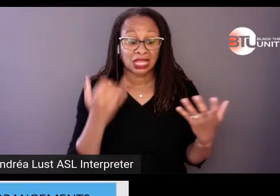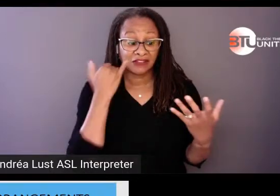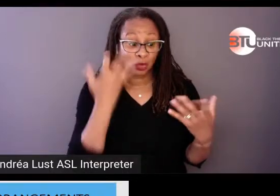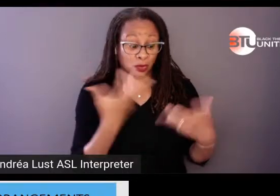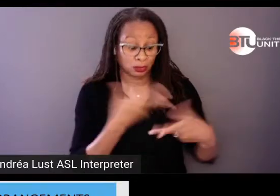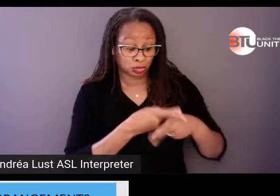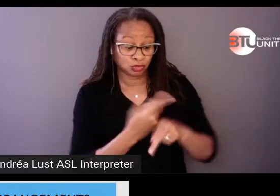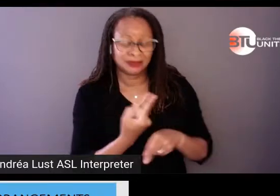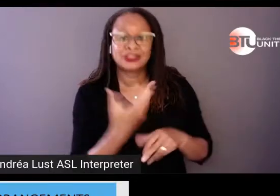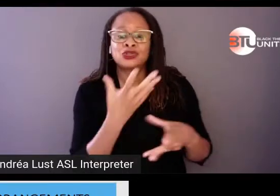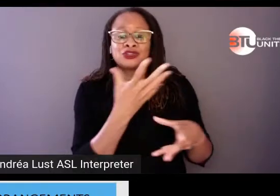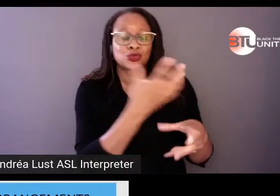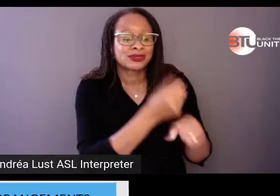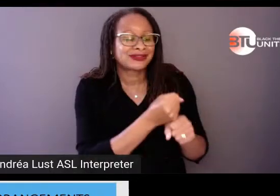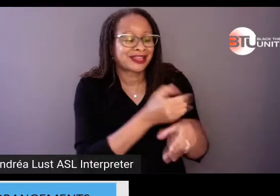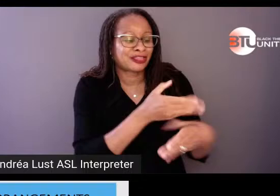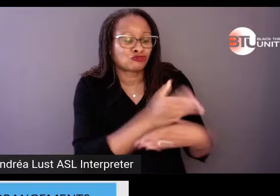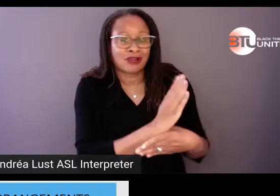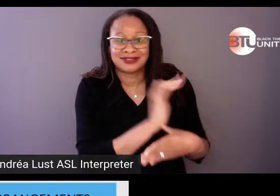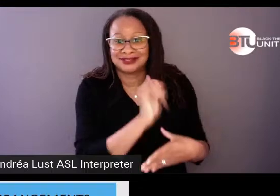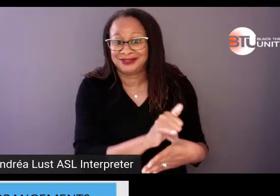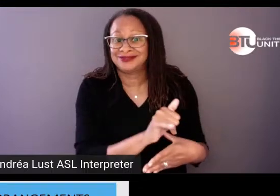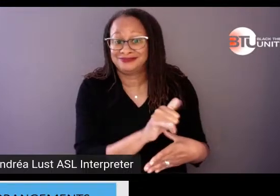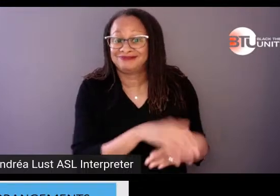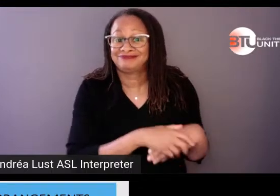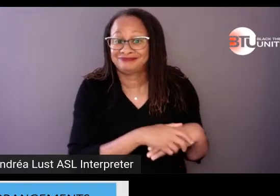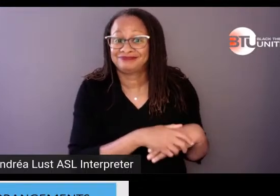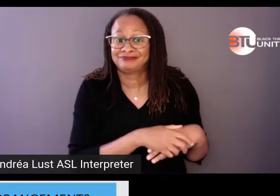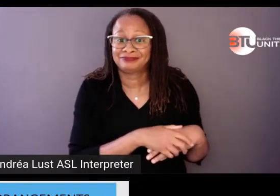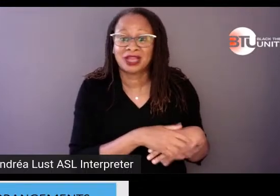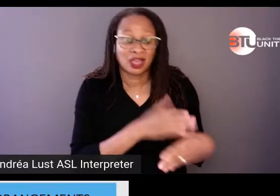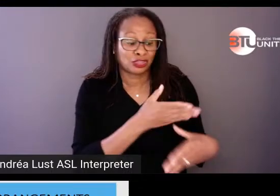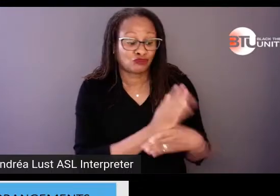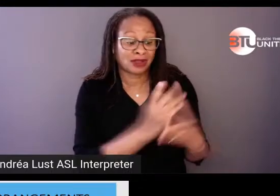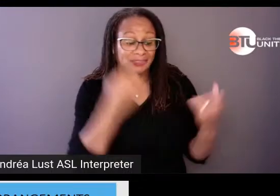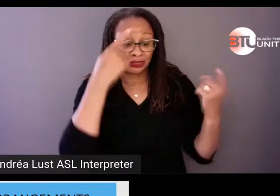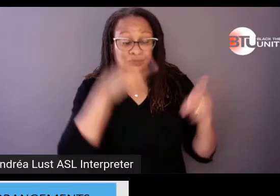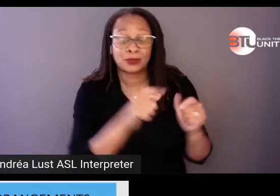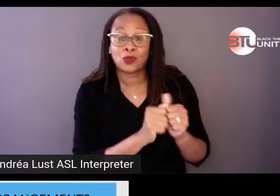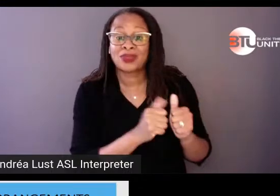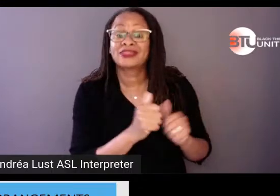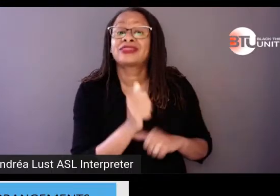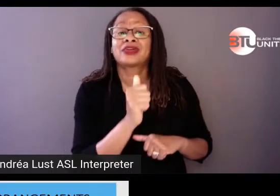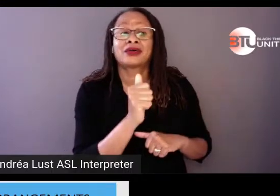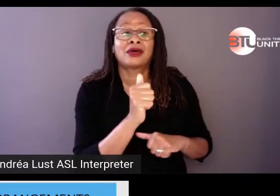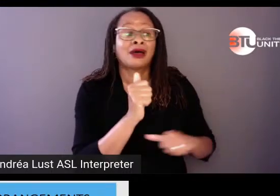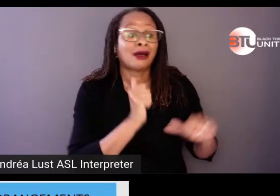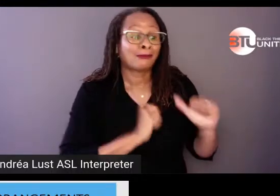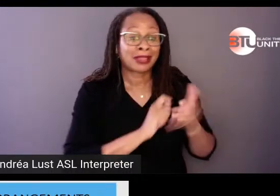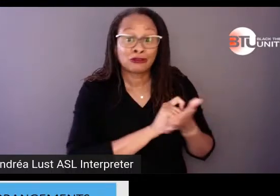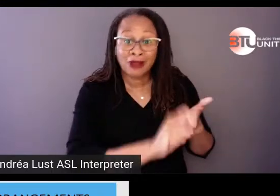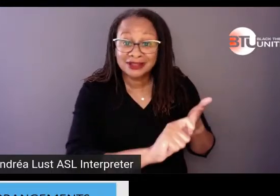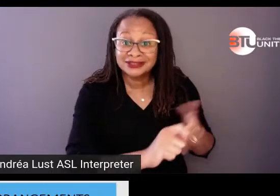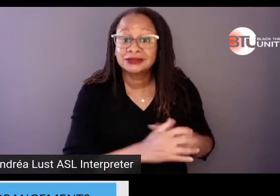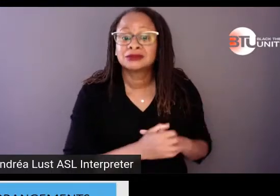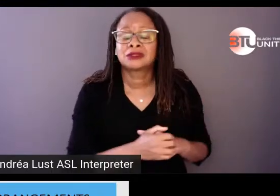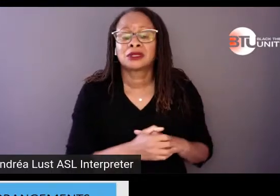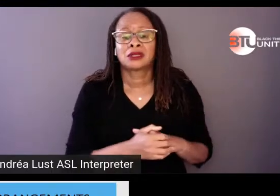that work. And that's generally a rights agreement with the playwright, or if